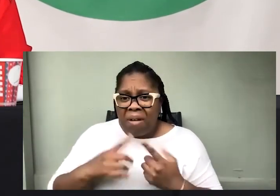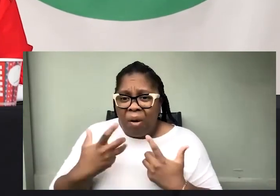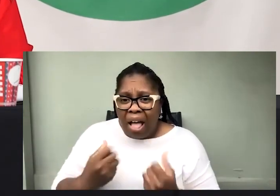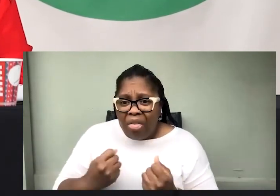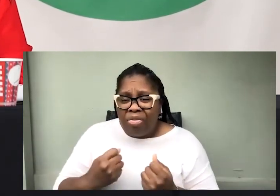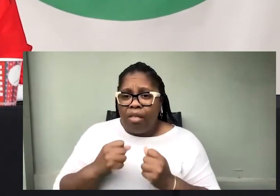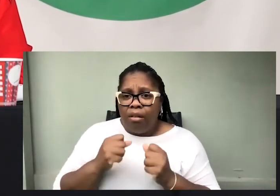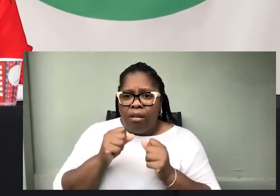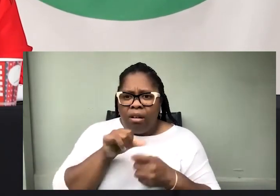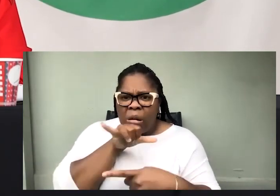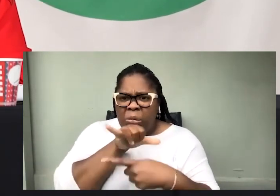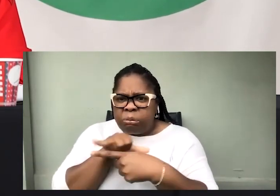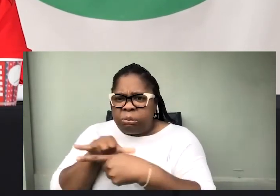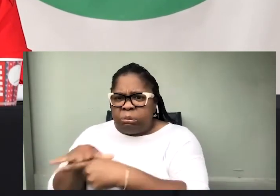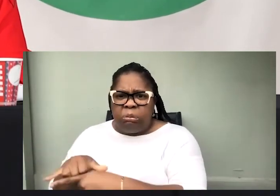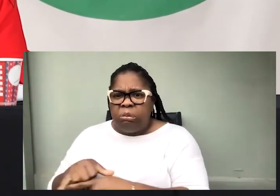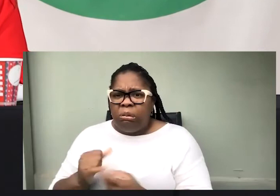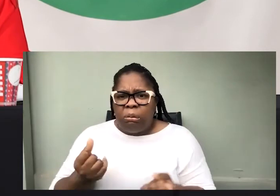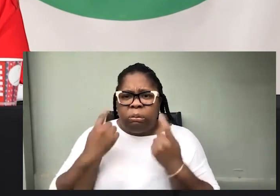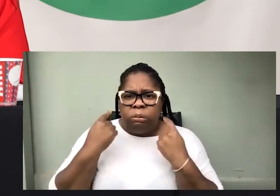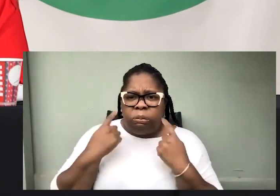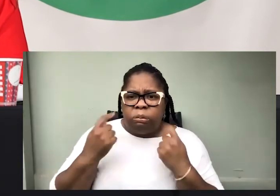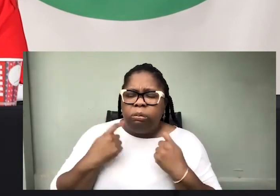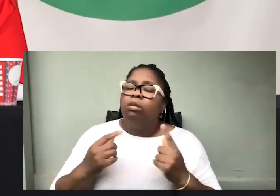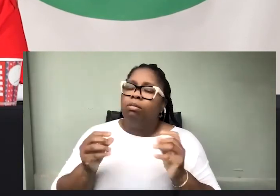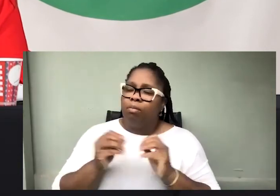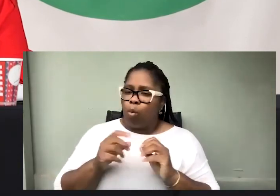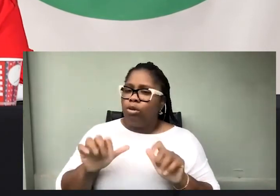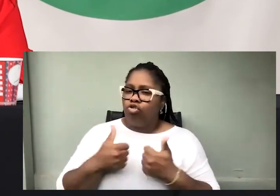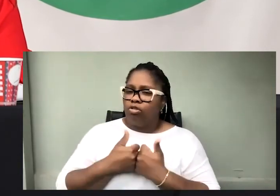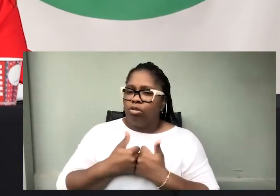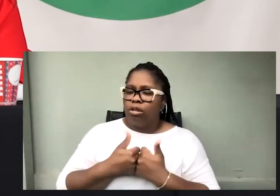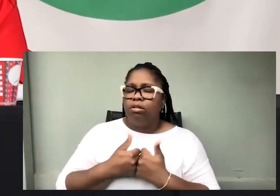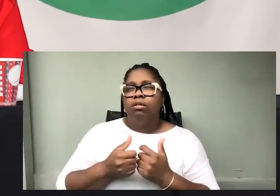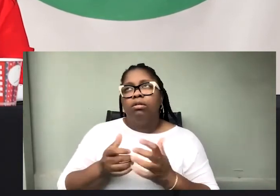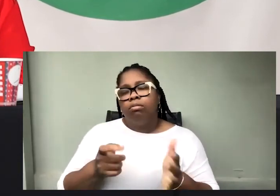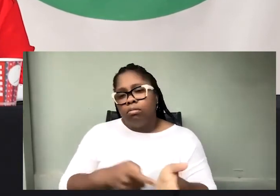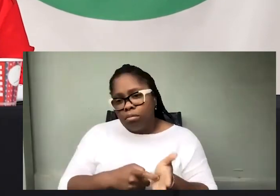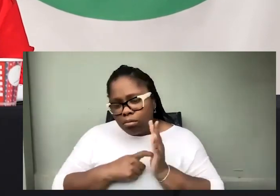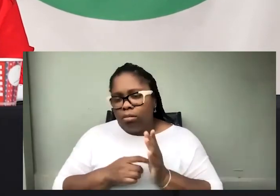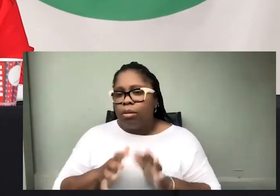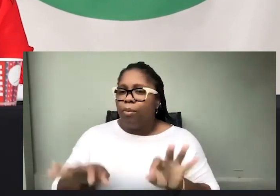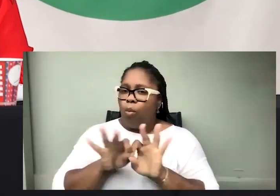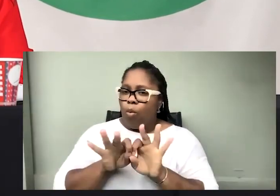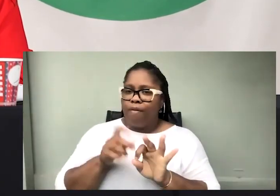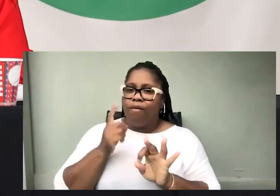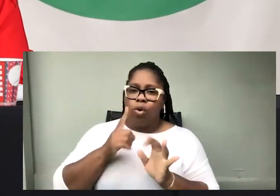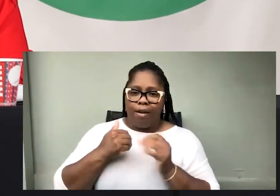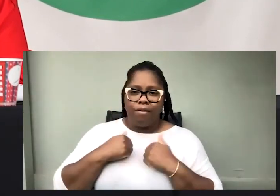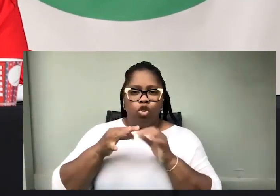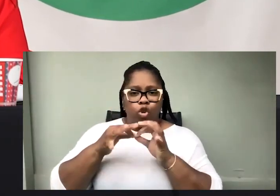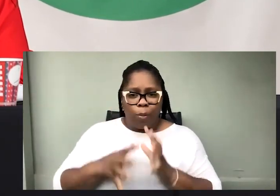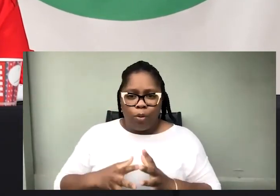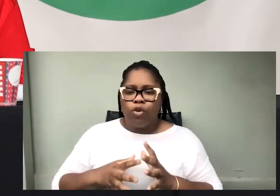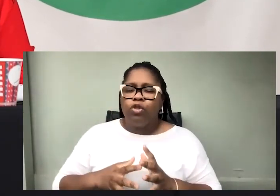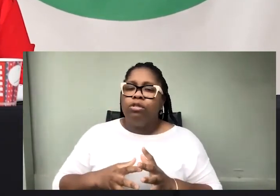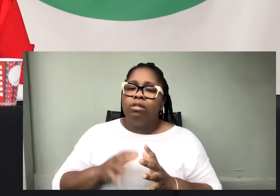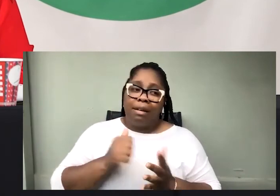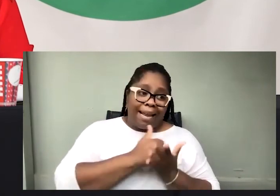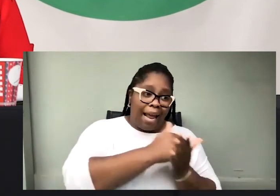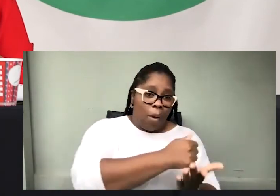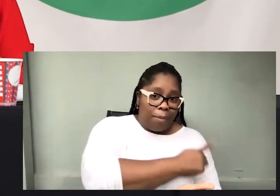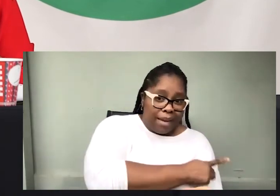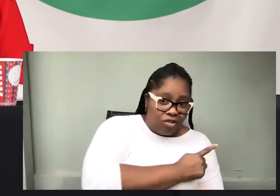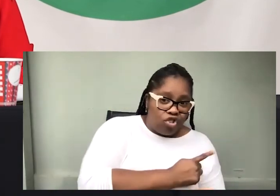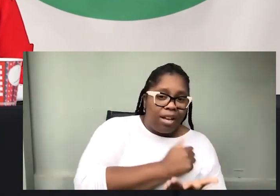that's even more difficult. So it really is imperative that we have interpreters that can help not only the patient, but